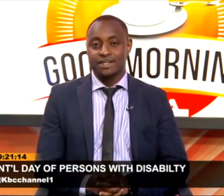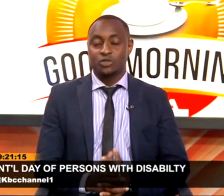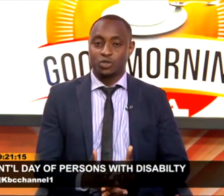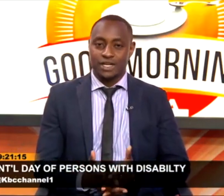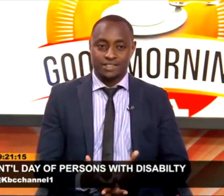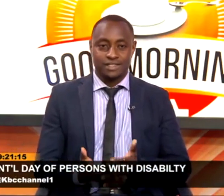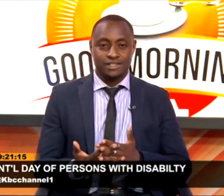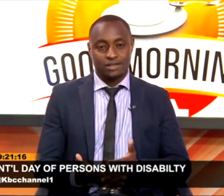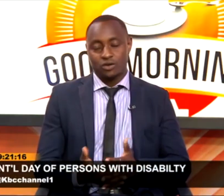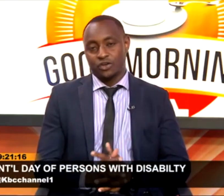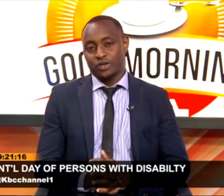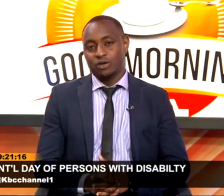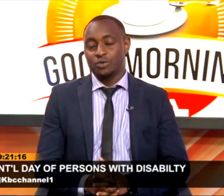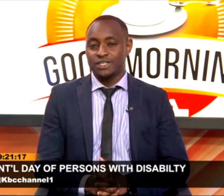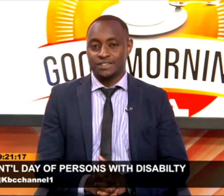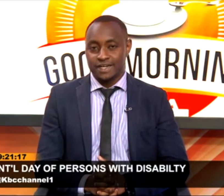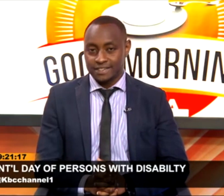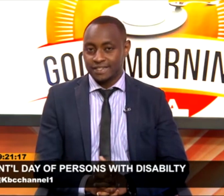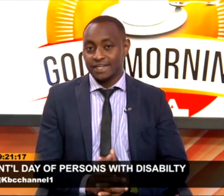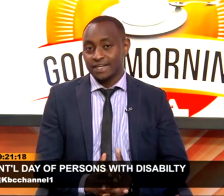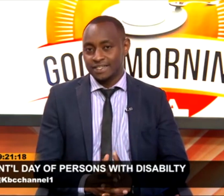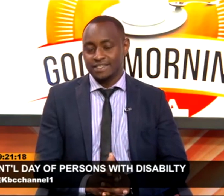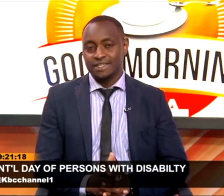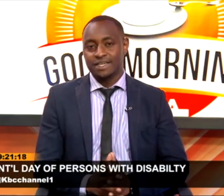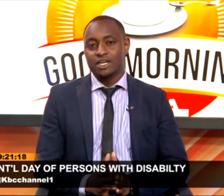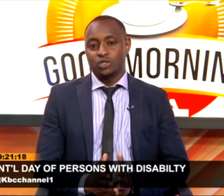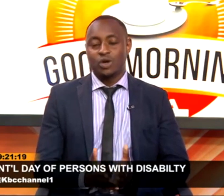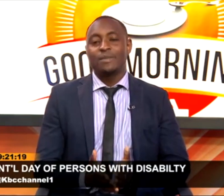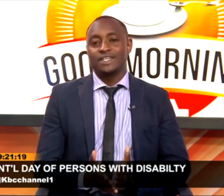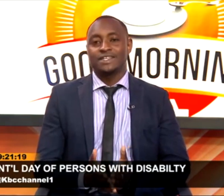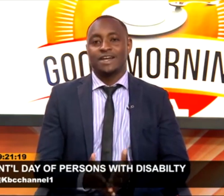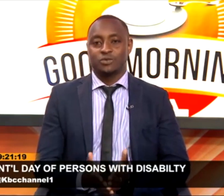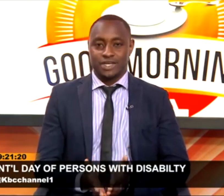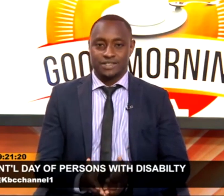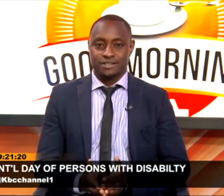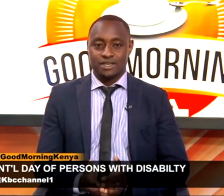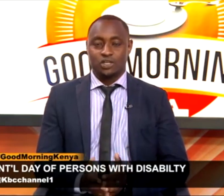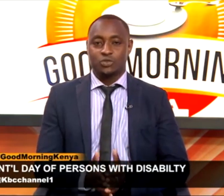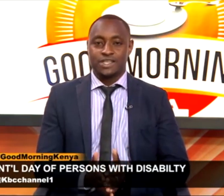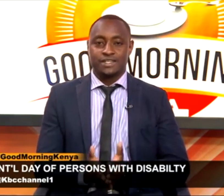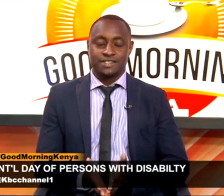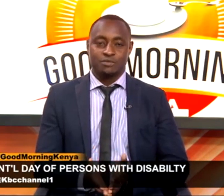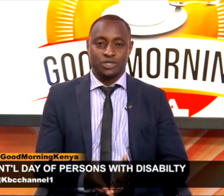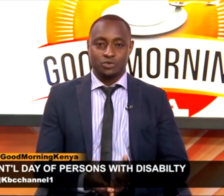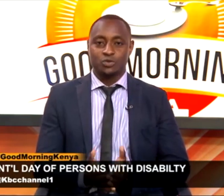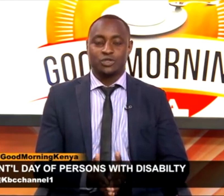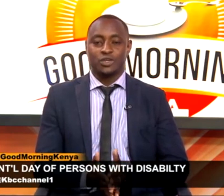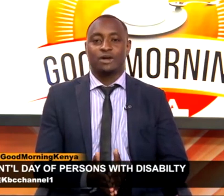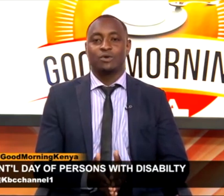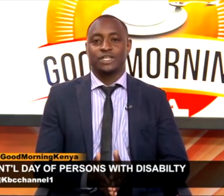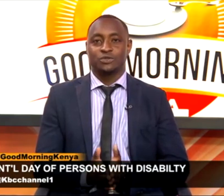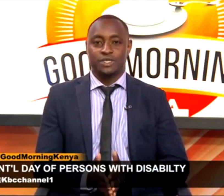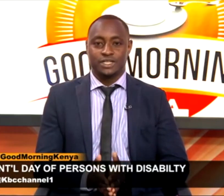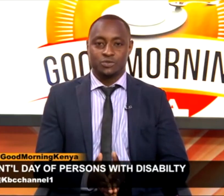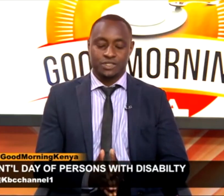center to join us at Orione Community Training Center in Kandisi, mm-hmm. to come and interact with us, to see the testimonies, what we are